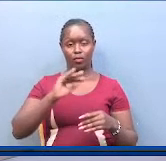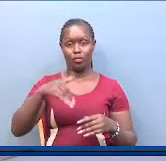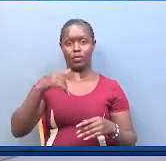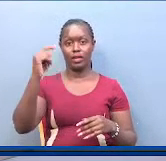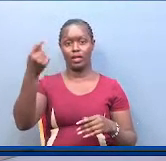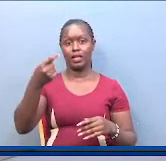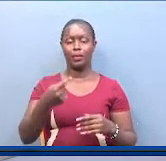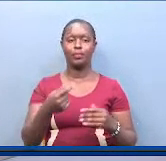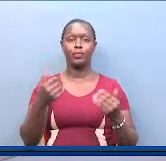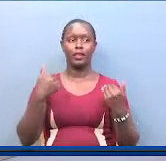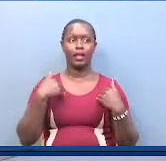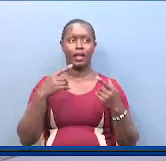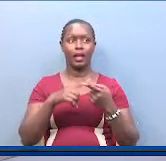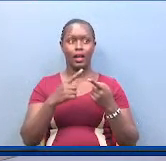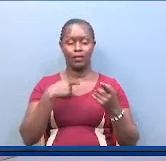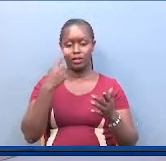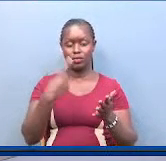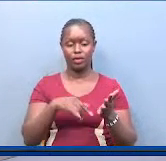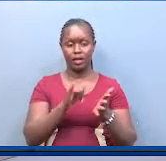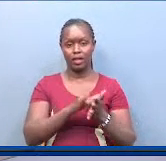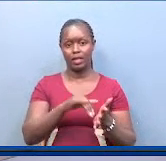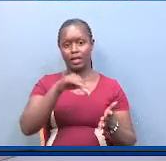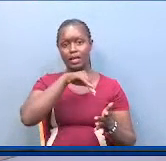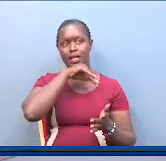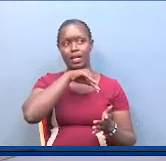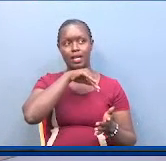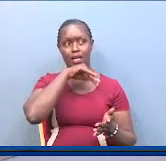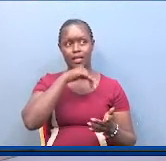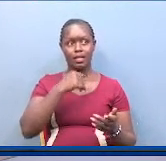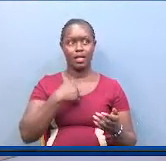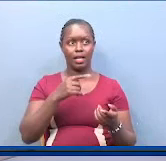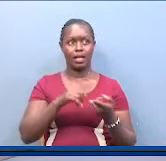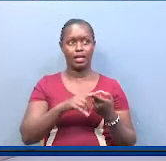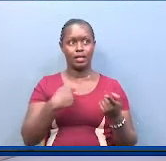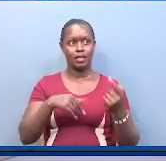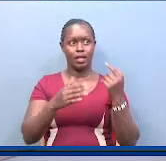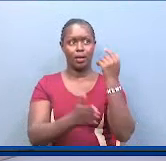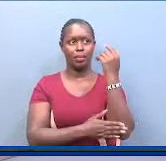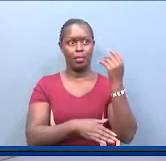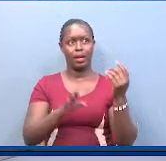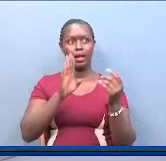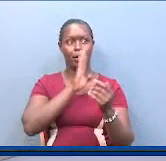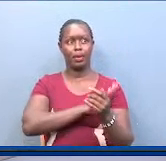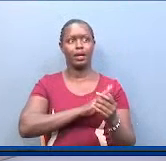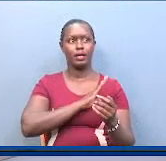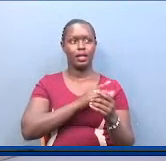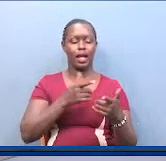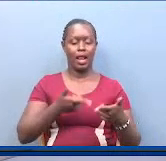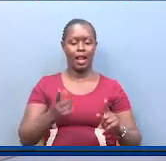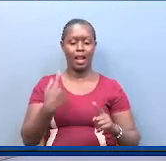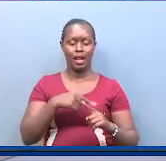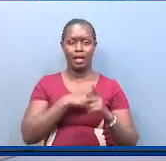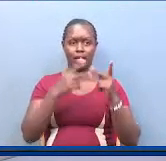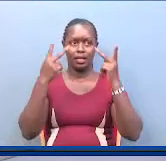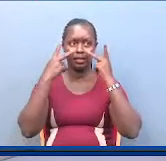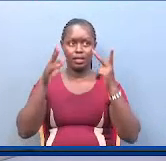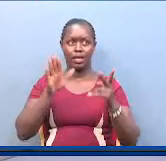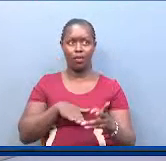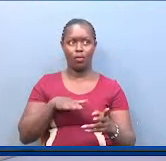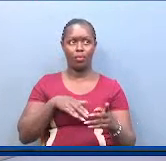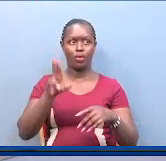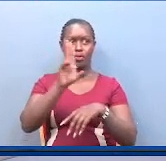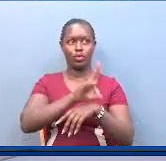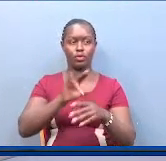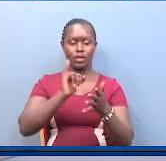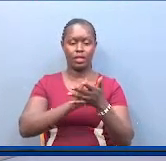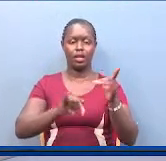Kenya. I have constantly saying that Raila is a mganga, he has bad manners, he has no record in Mount Kenya. So let us look for a woman we use. And